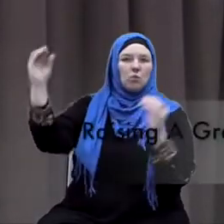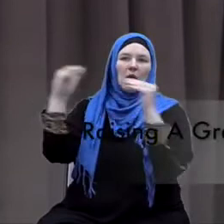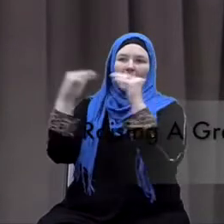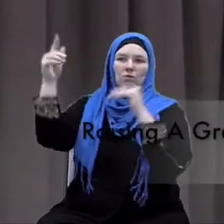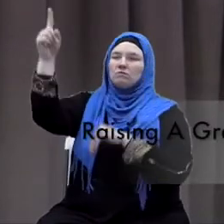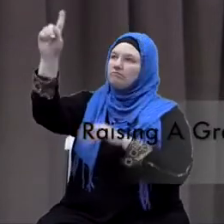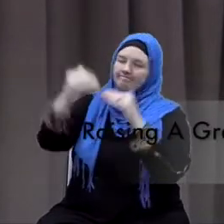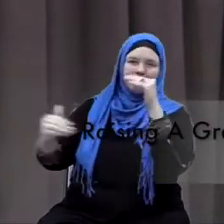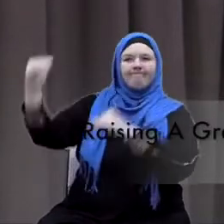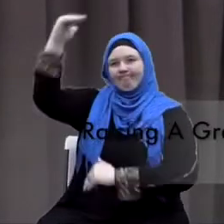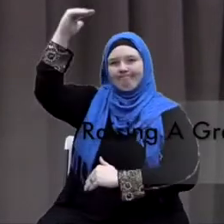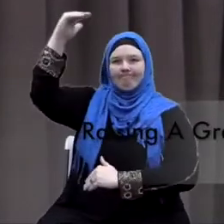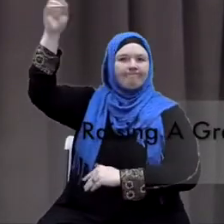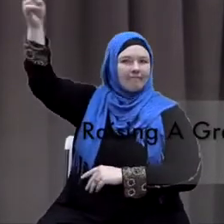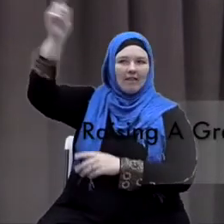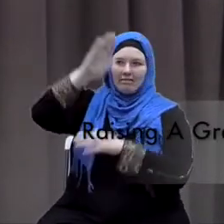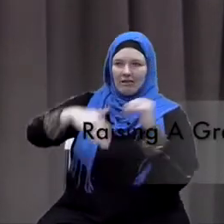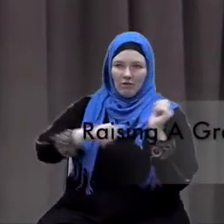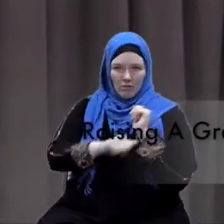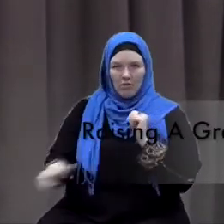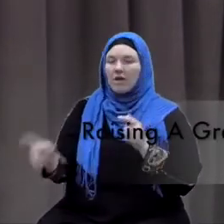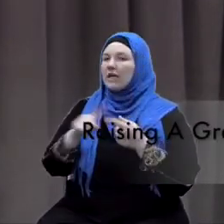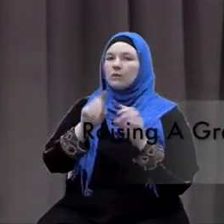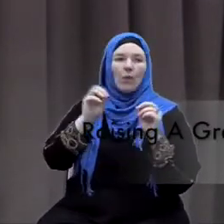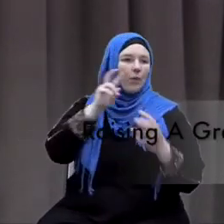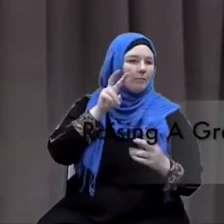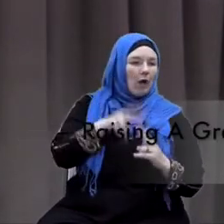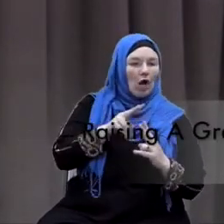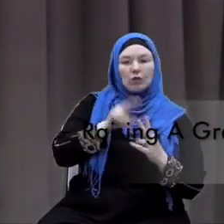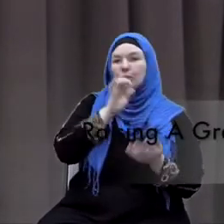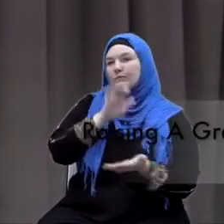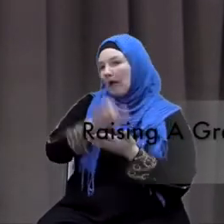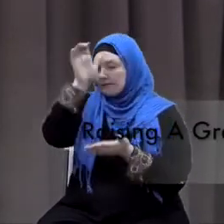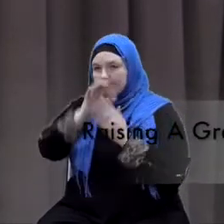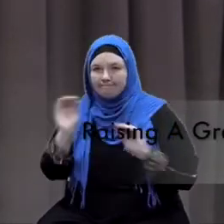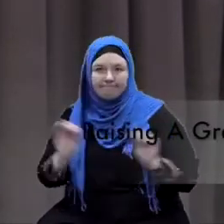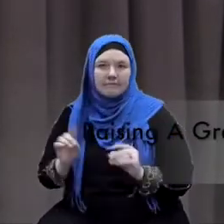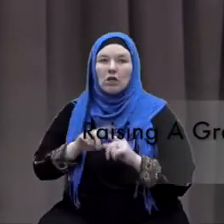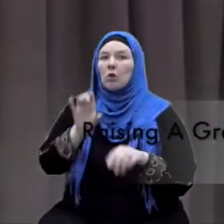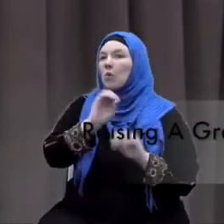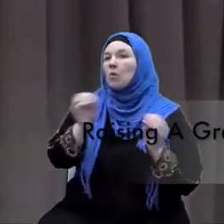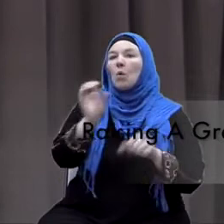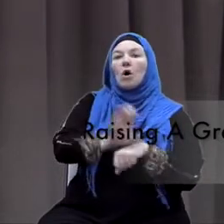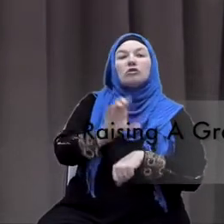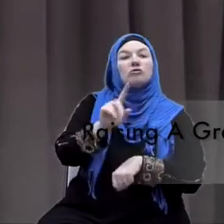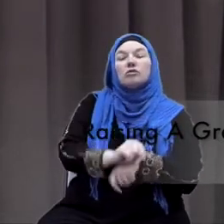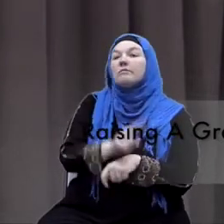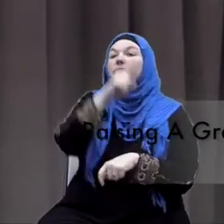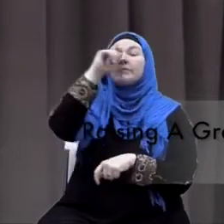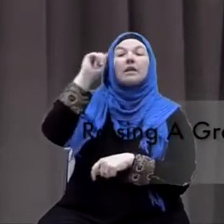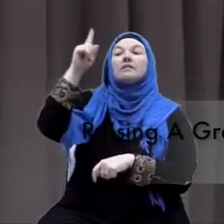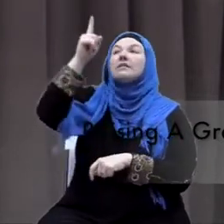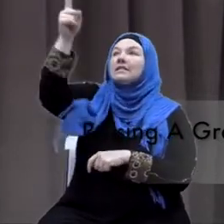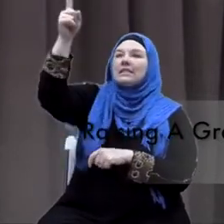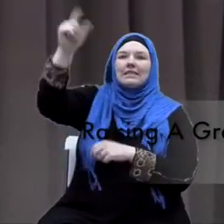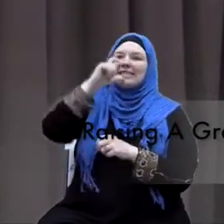equals, He has no partners, He has no associates, He has no consultants, because He